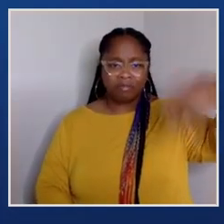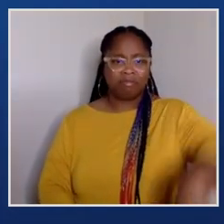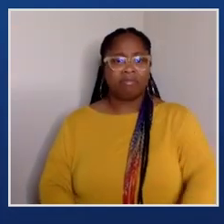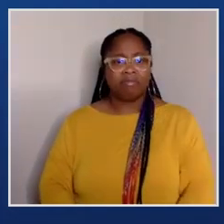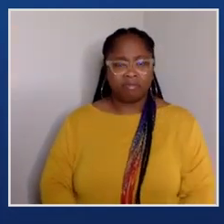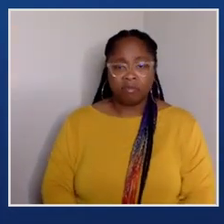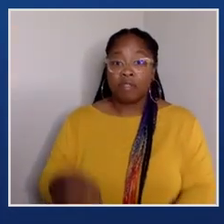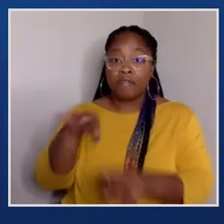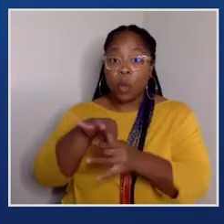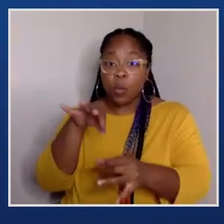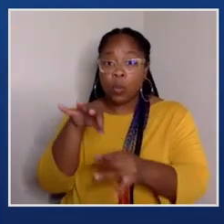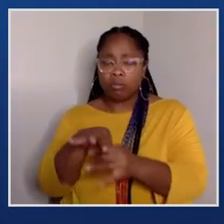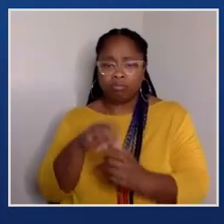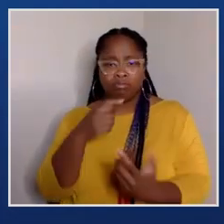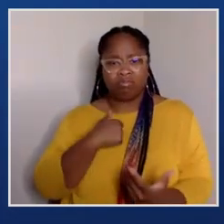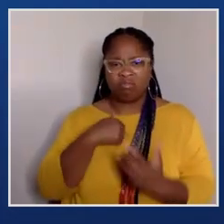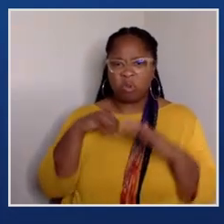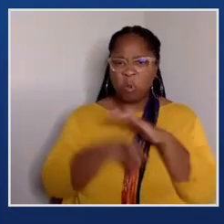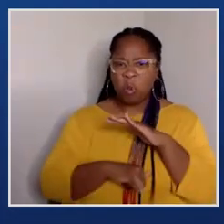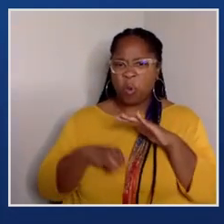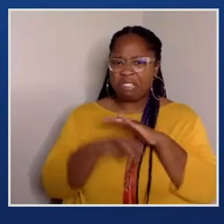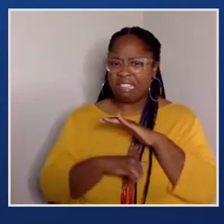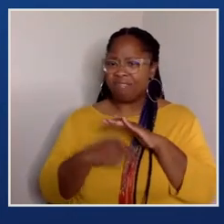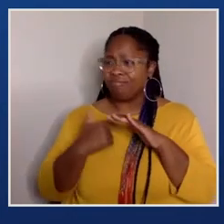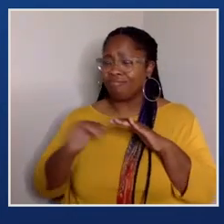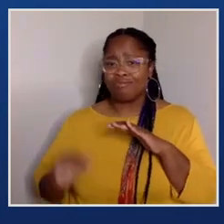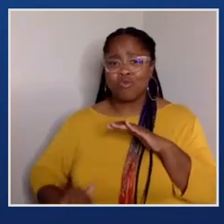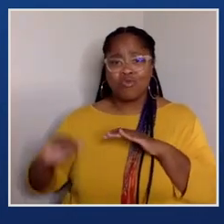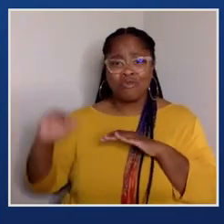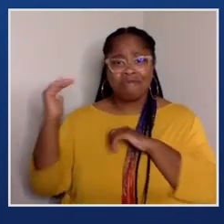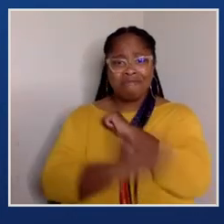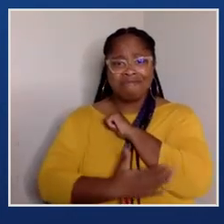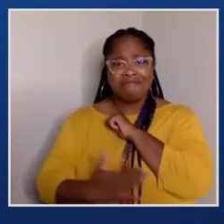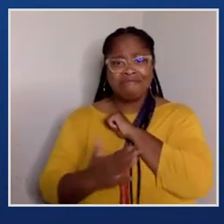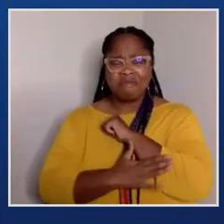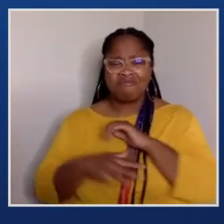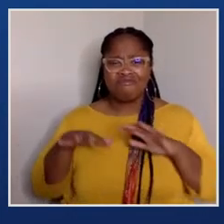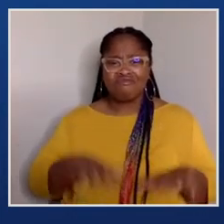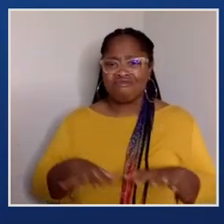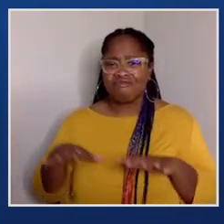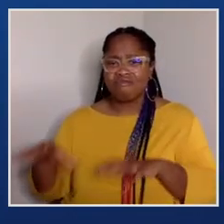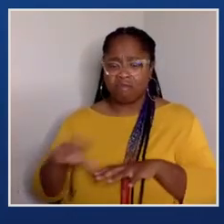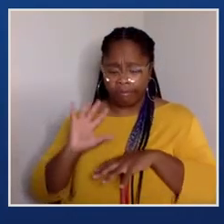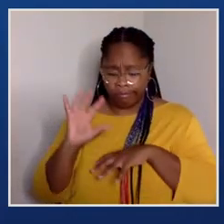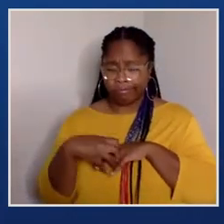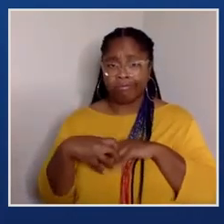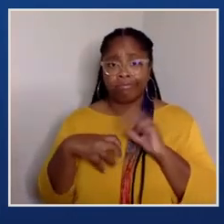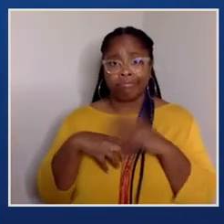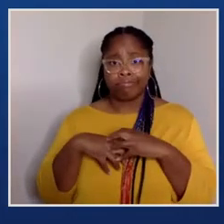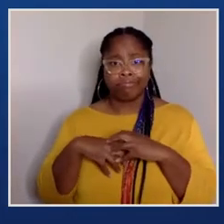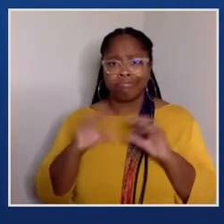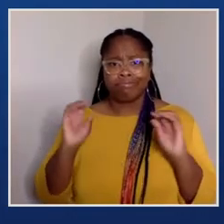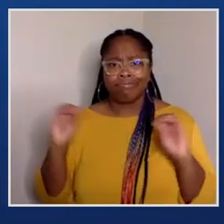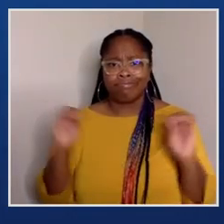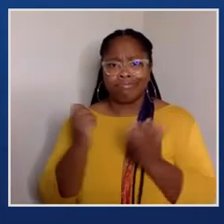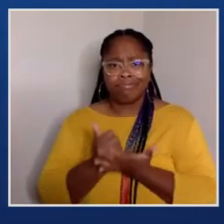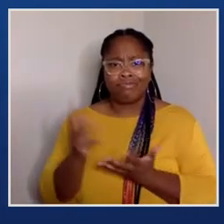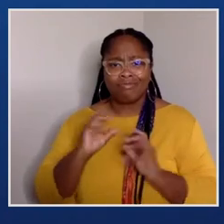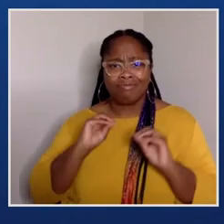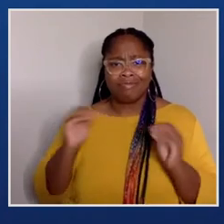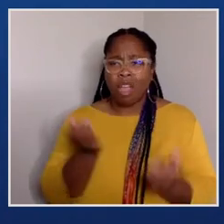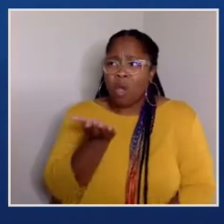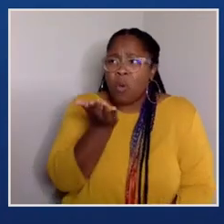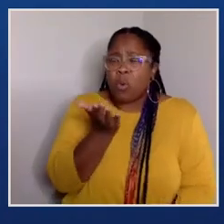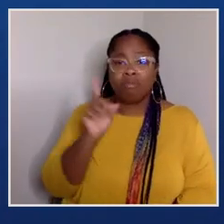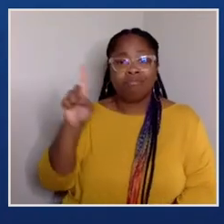Wrote this when I was in quarantine. From the hood, I'm used to horror things. Back to the basic, no diamond rings. Just you and God, when the drama rings. Streets clear, no